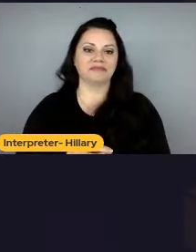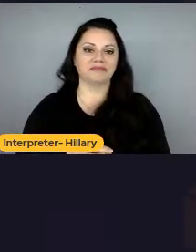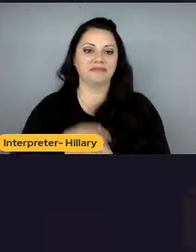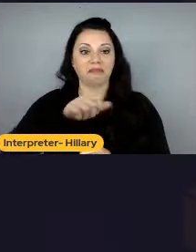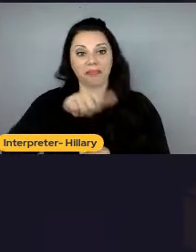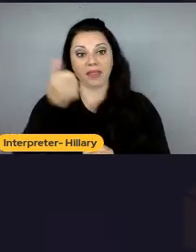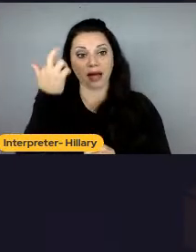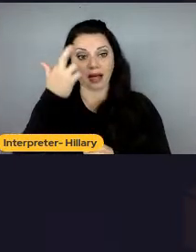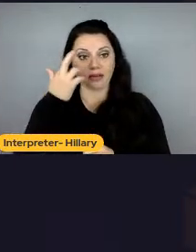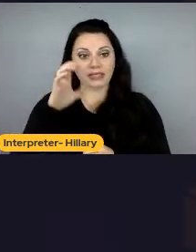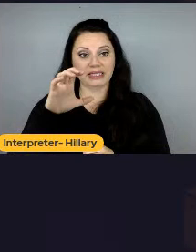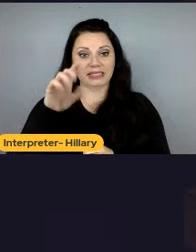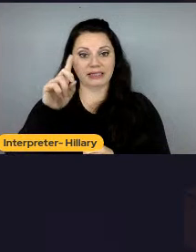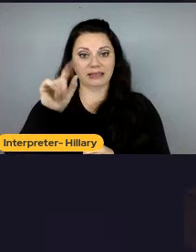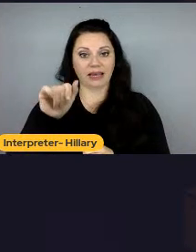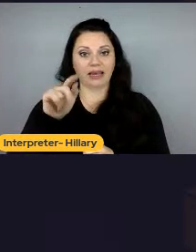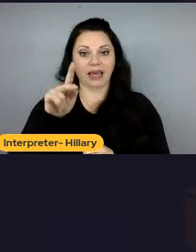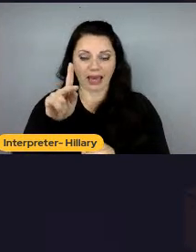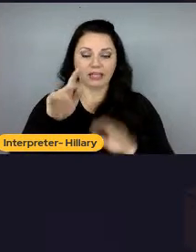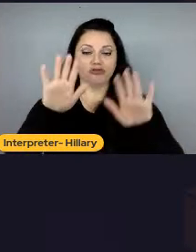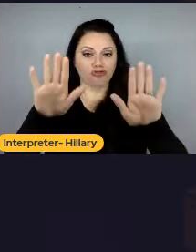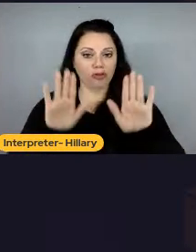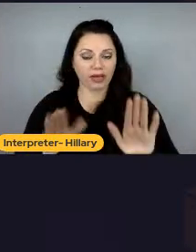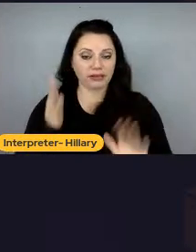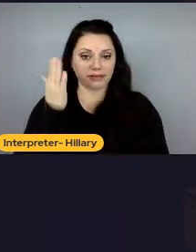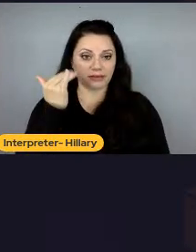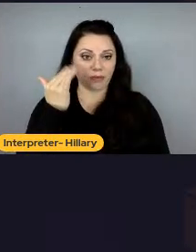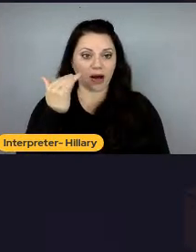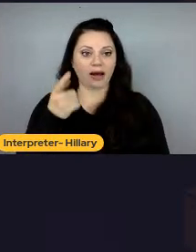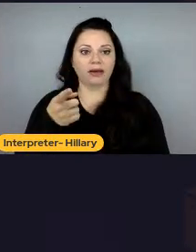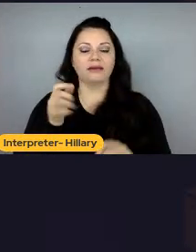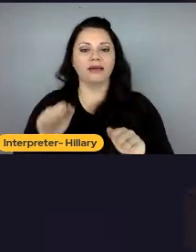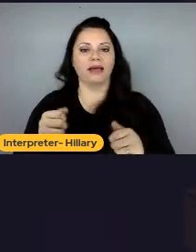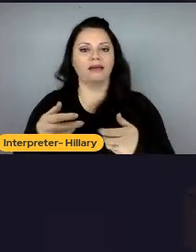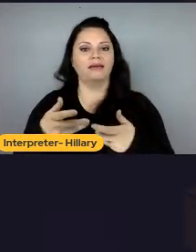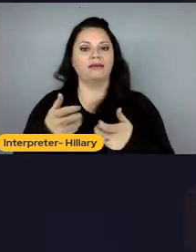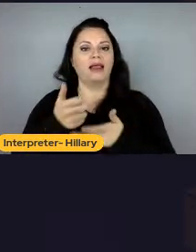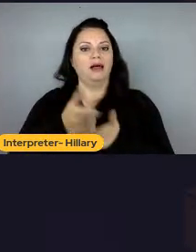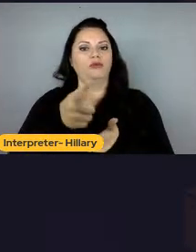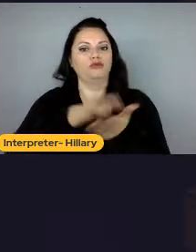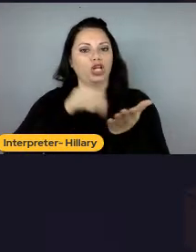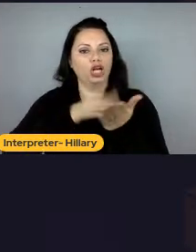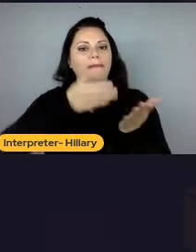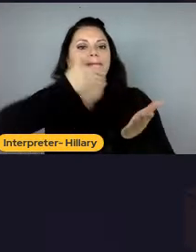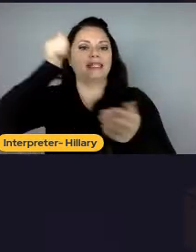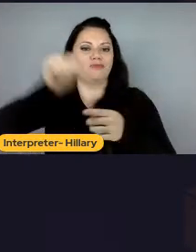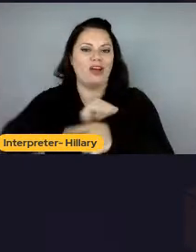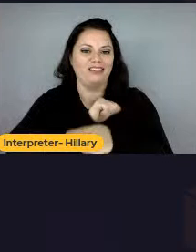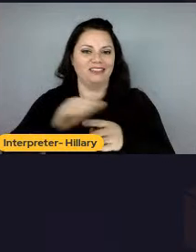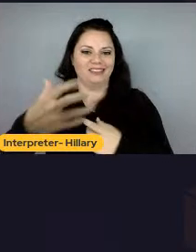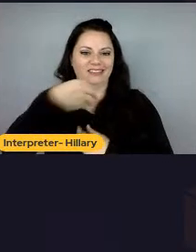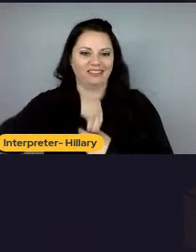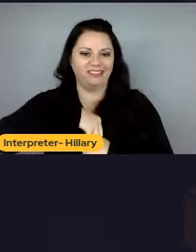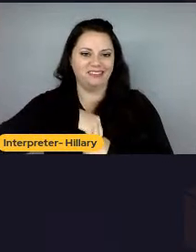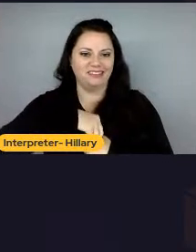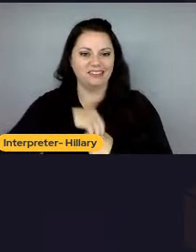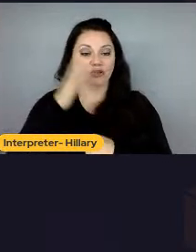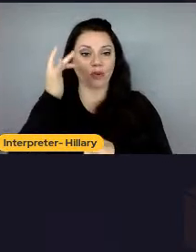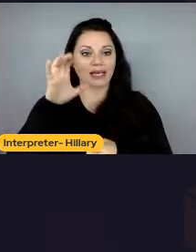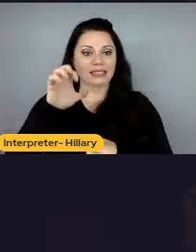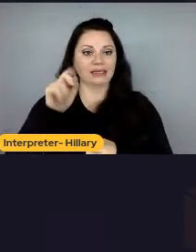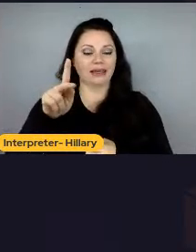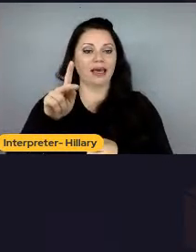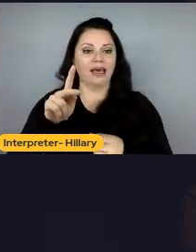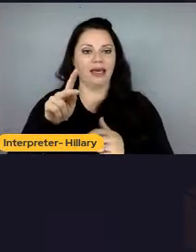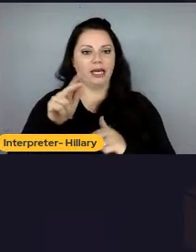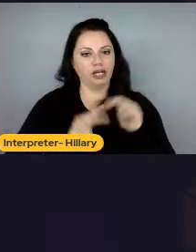Another reason why CDK is great is that it allows you to learn about best practices in AWS because CDK